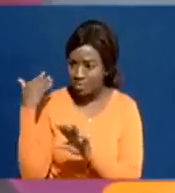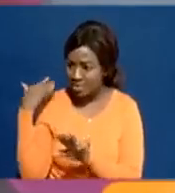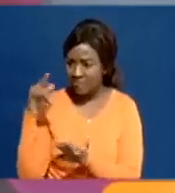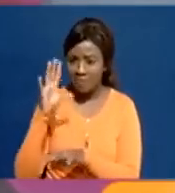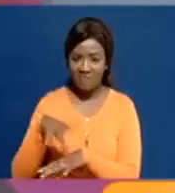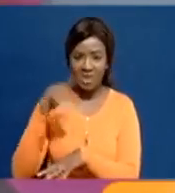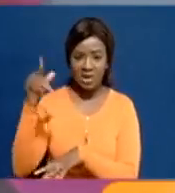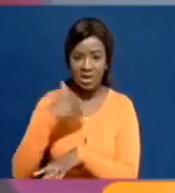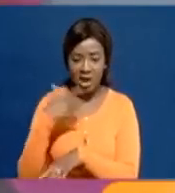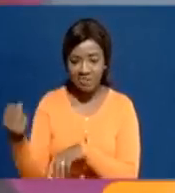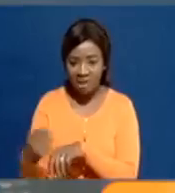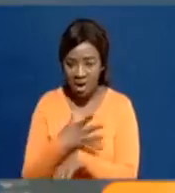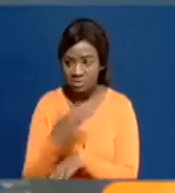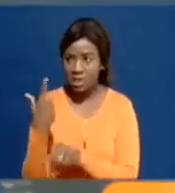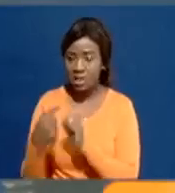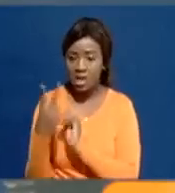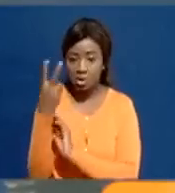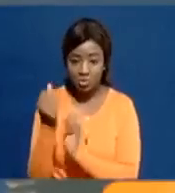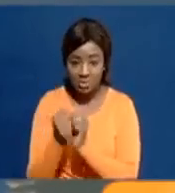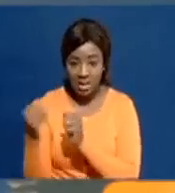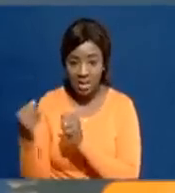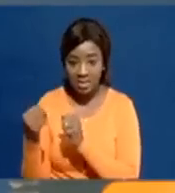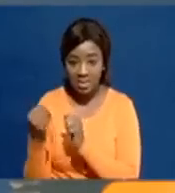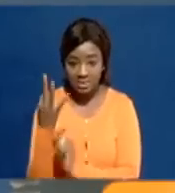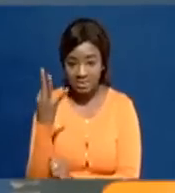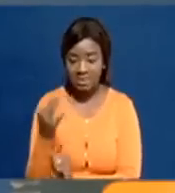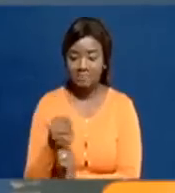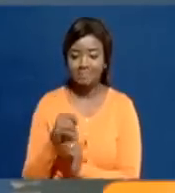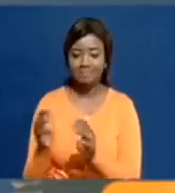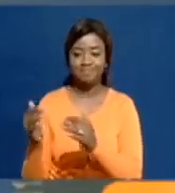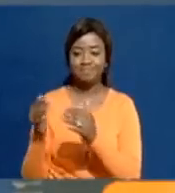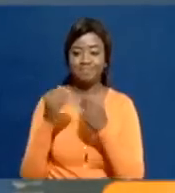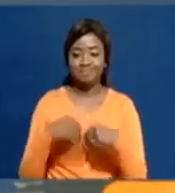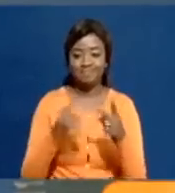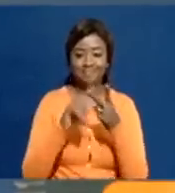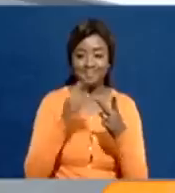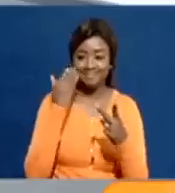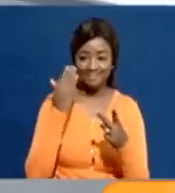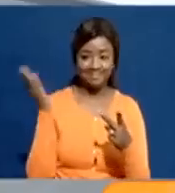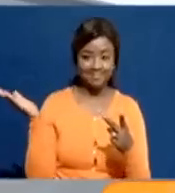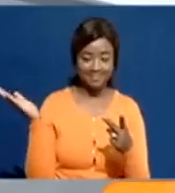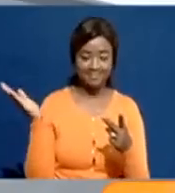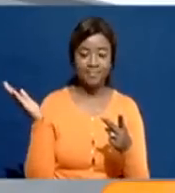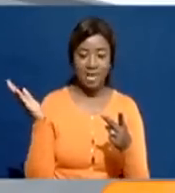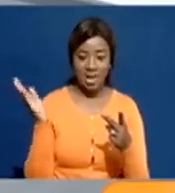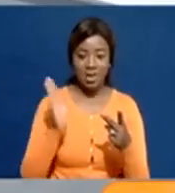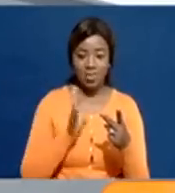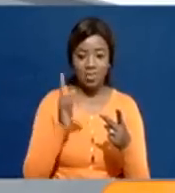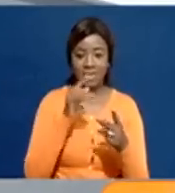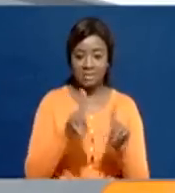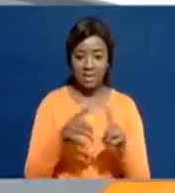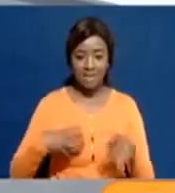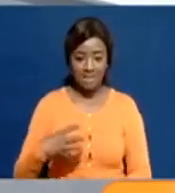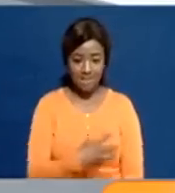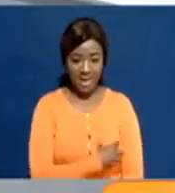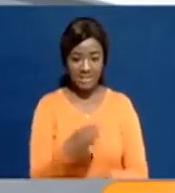studio is Mildred Ngesa, a life coach, speaker, communications trainer, and breast cancer warrior. Thank you both